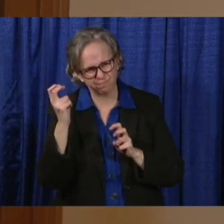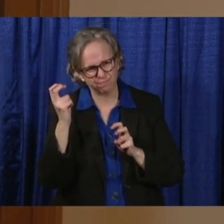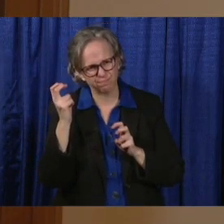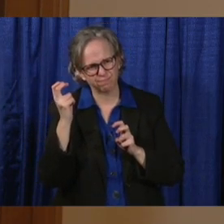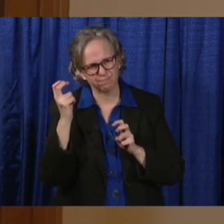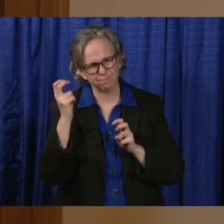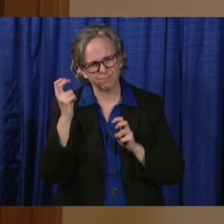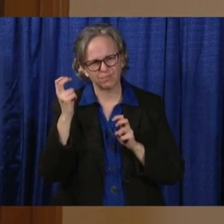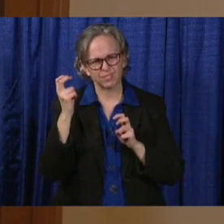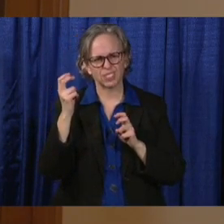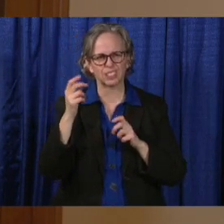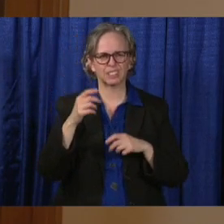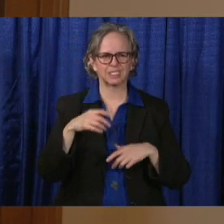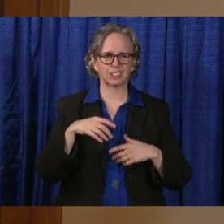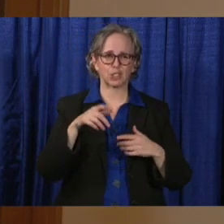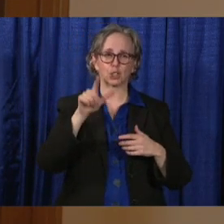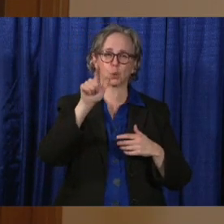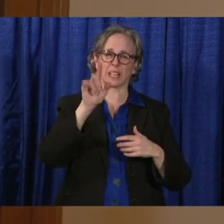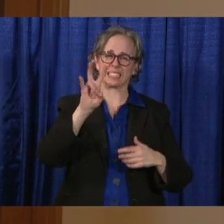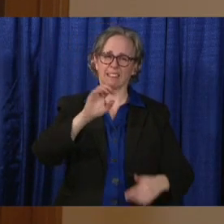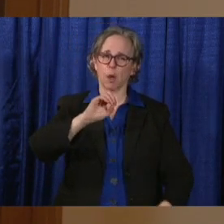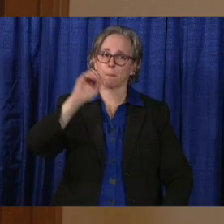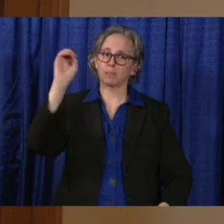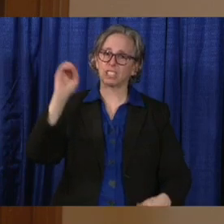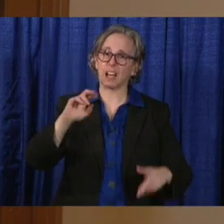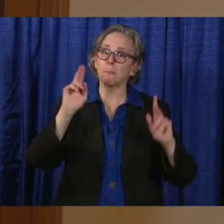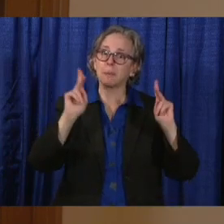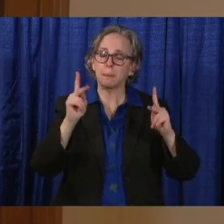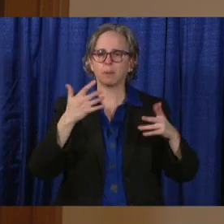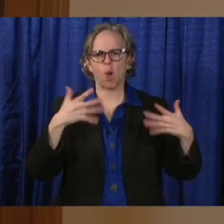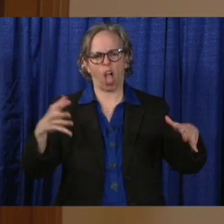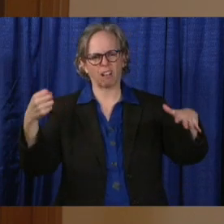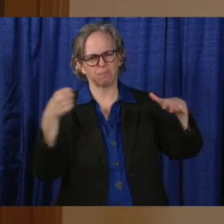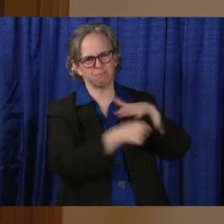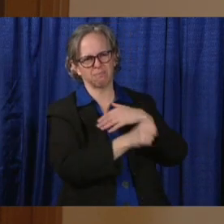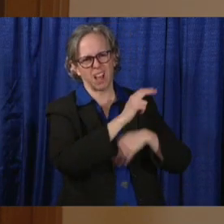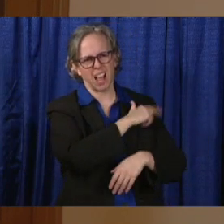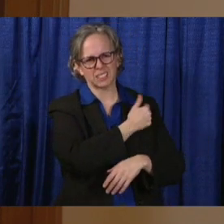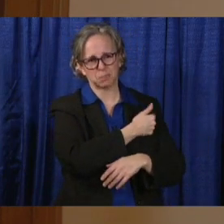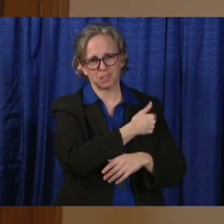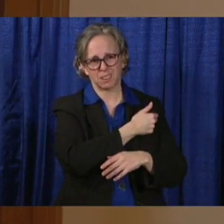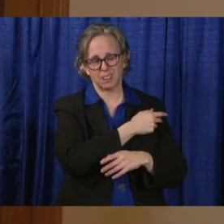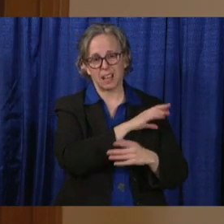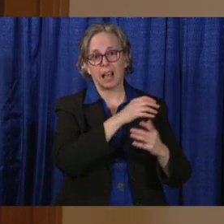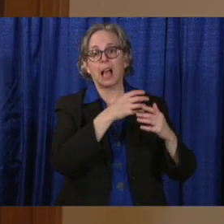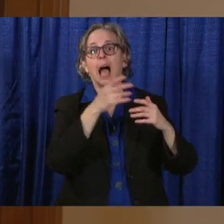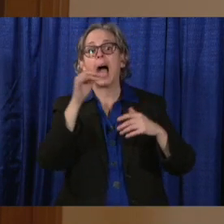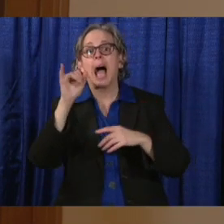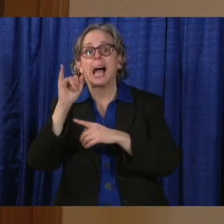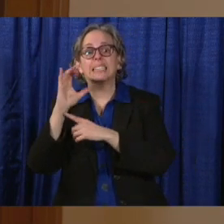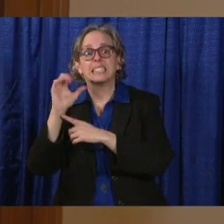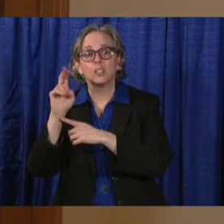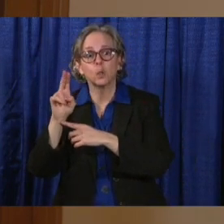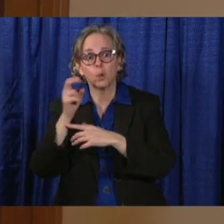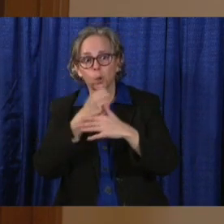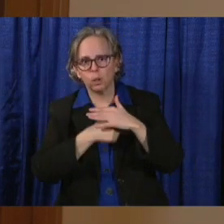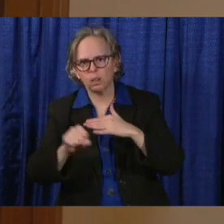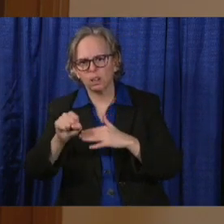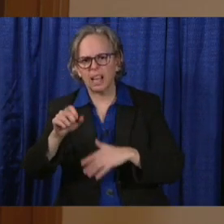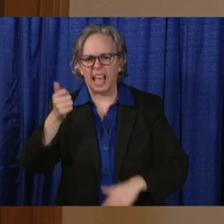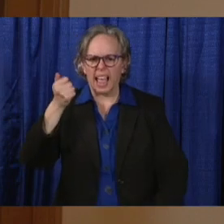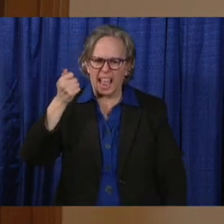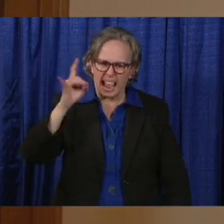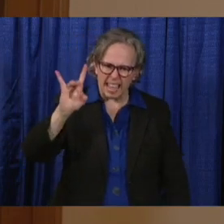is 27%. ICU admissions are 8% of that. And the number